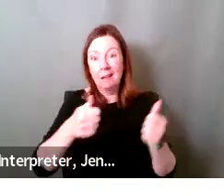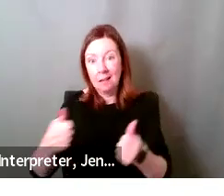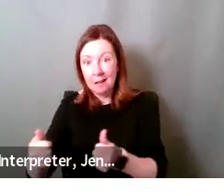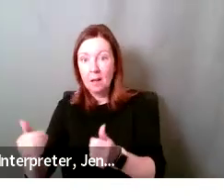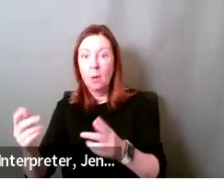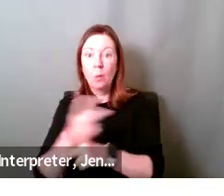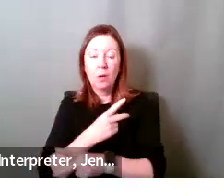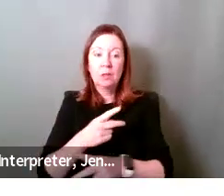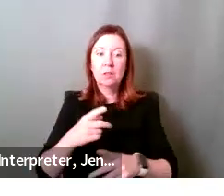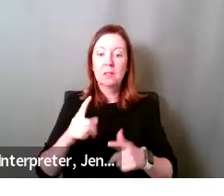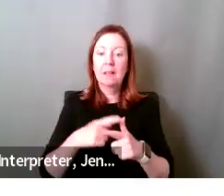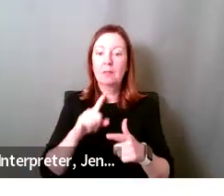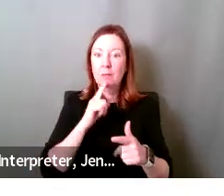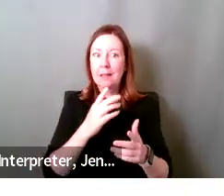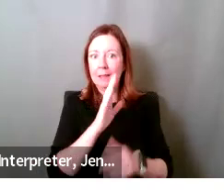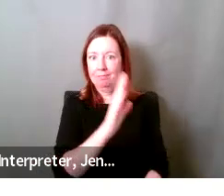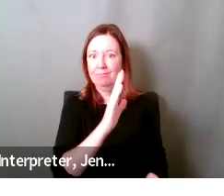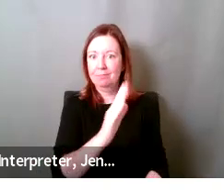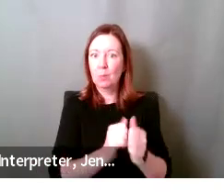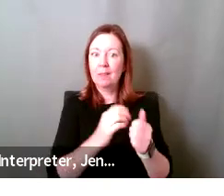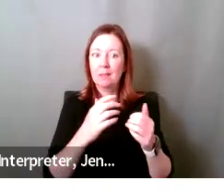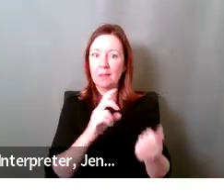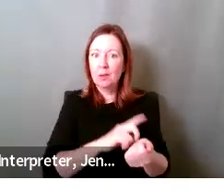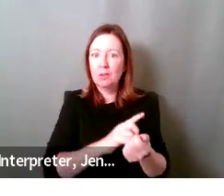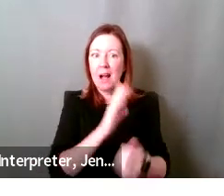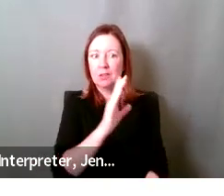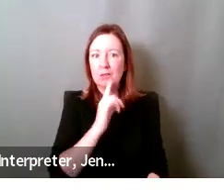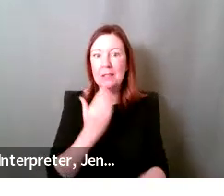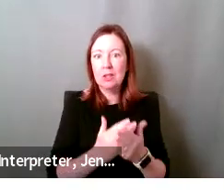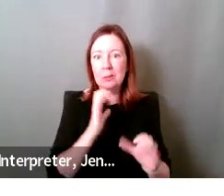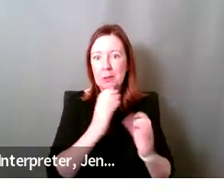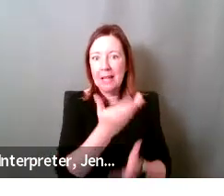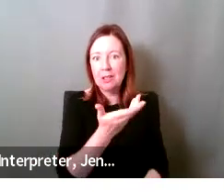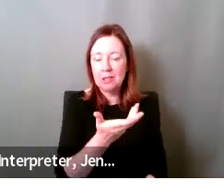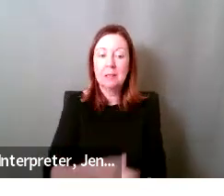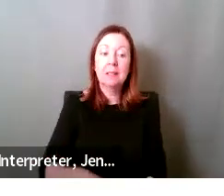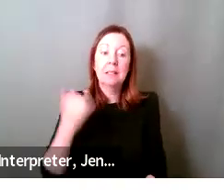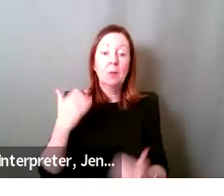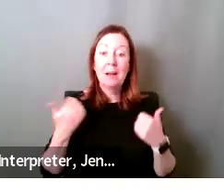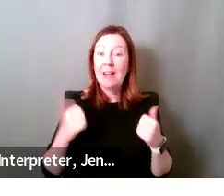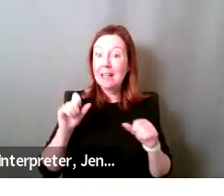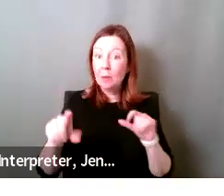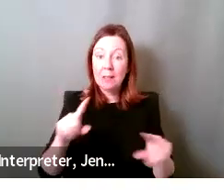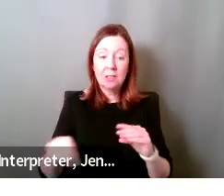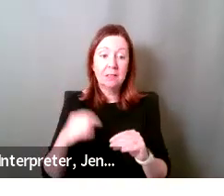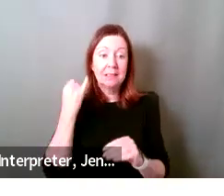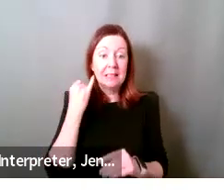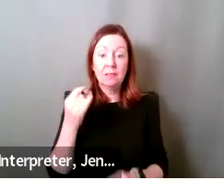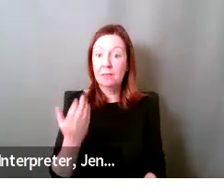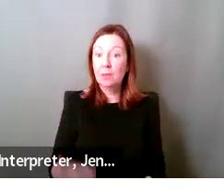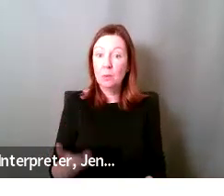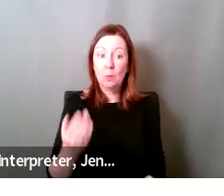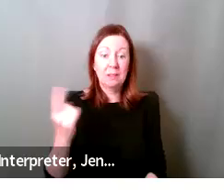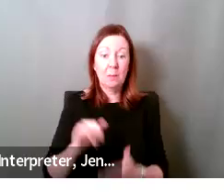then you could have a really good line of communication with your healthcare provider this way. If you have any questions, especially if you're someone